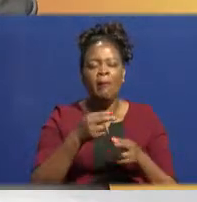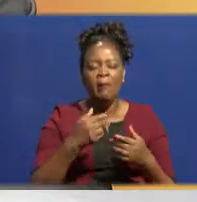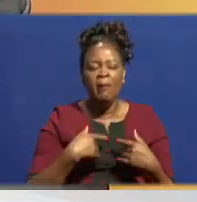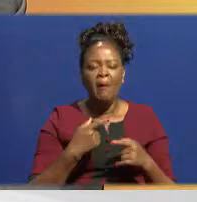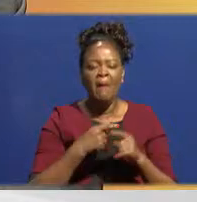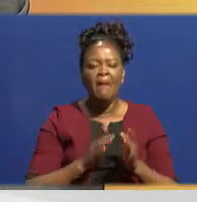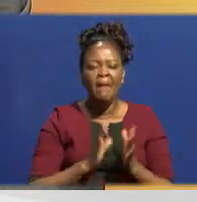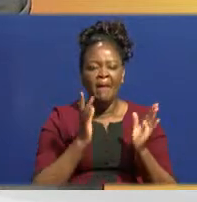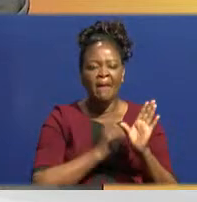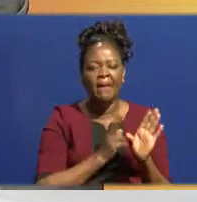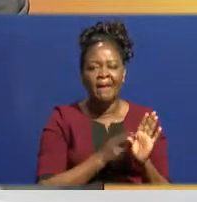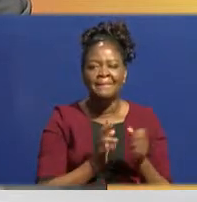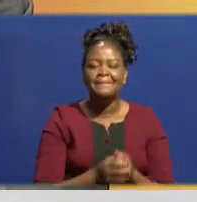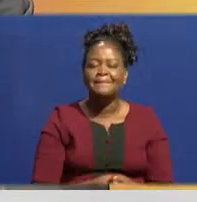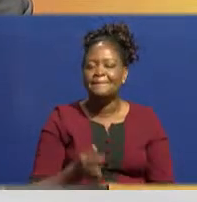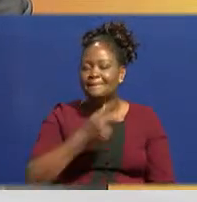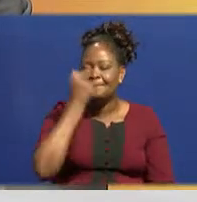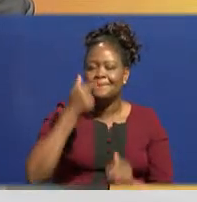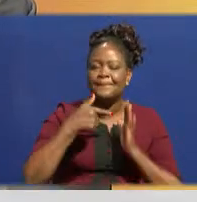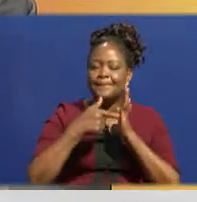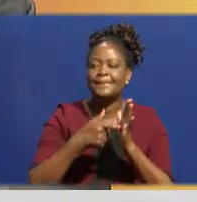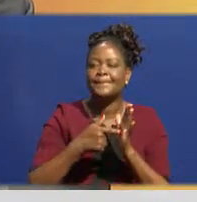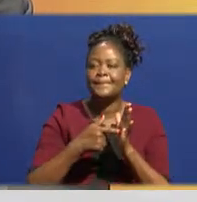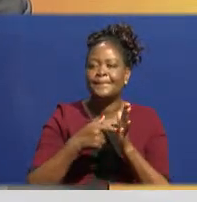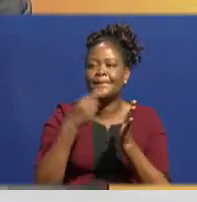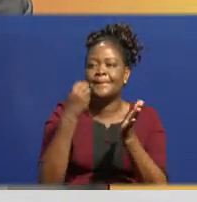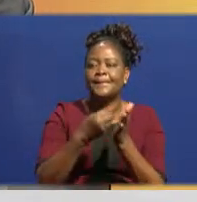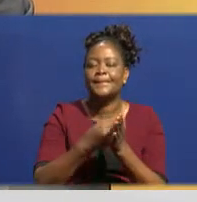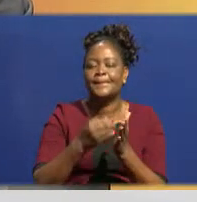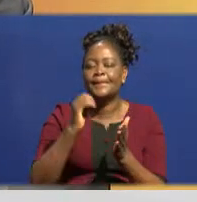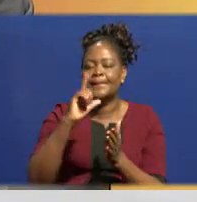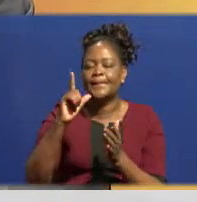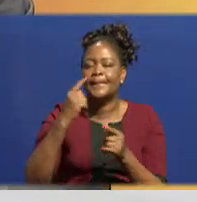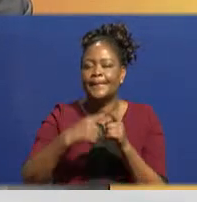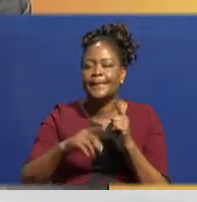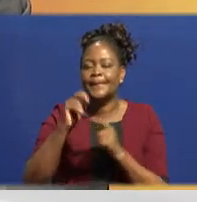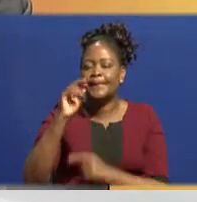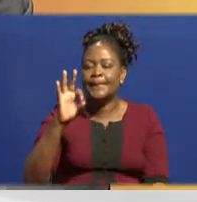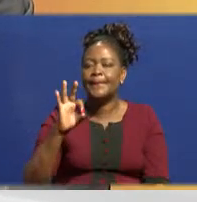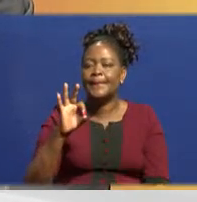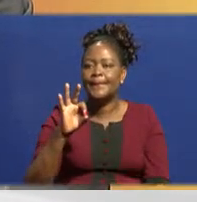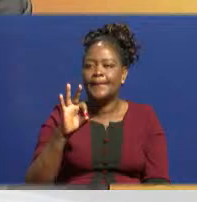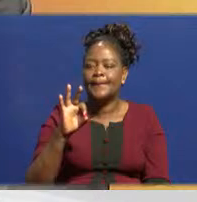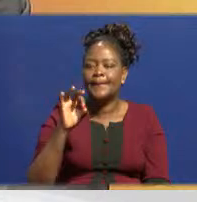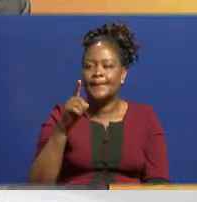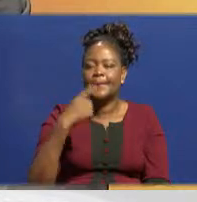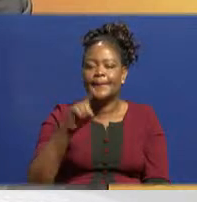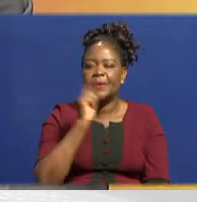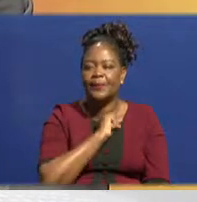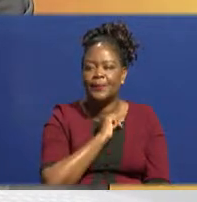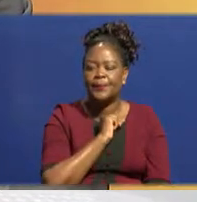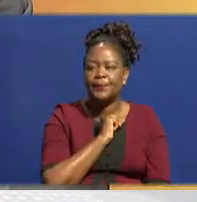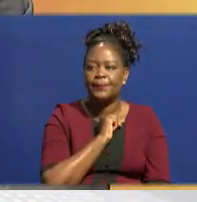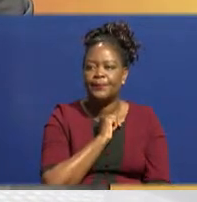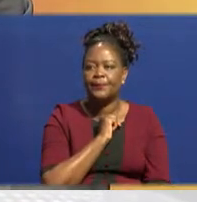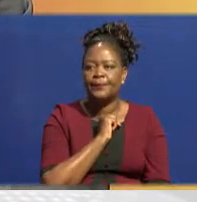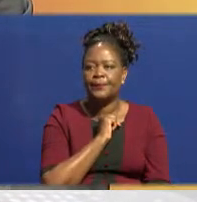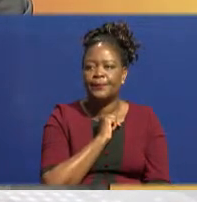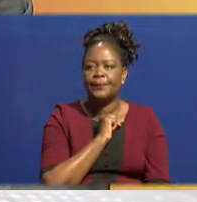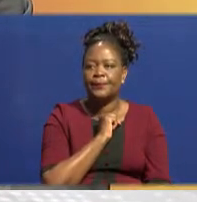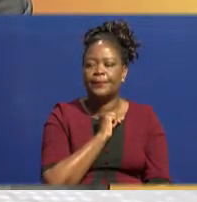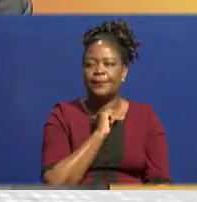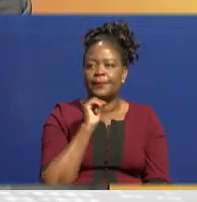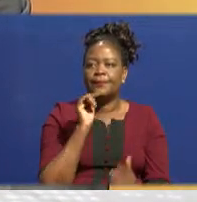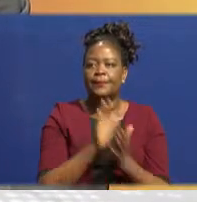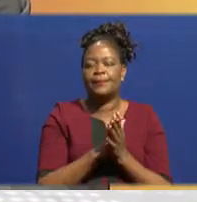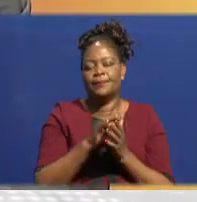the public participation. Because, for example, the Finance Bill 2023, it was passed. And